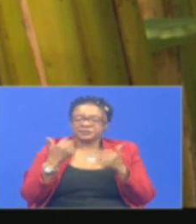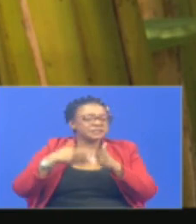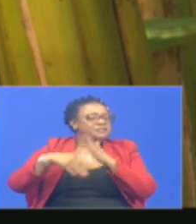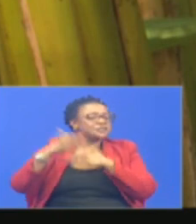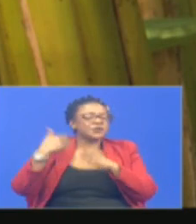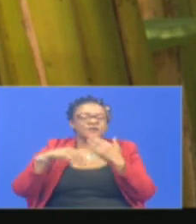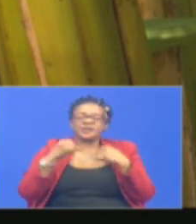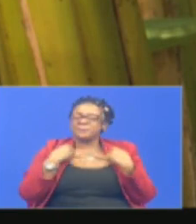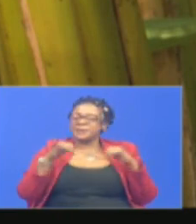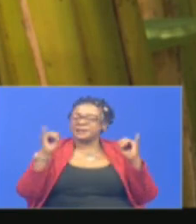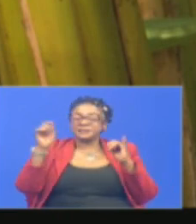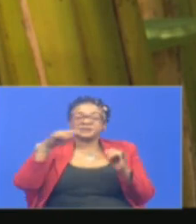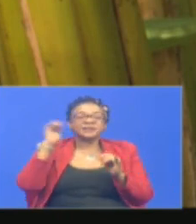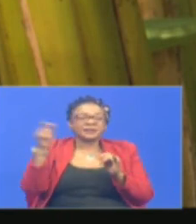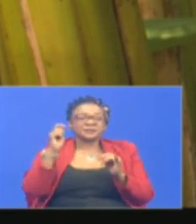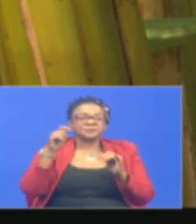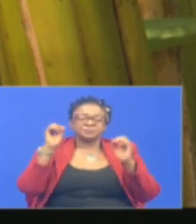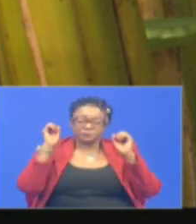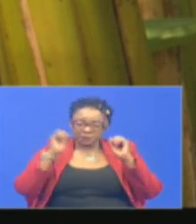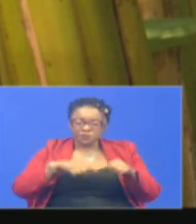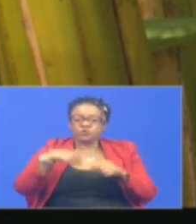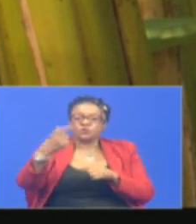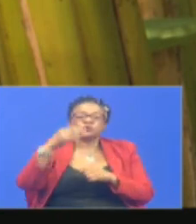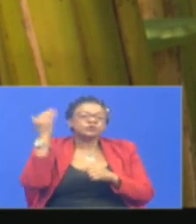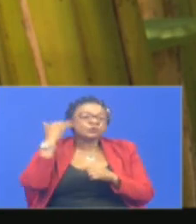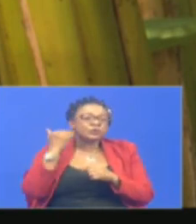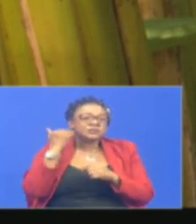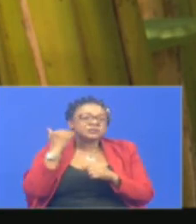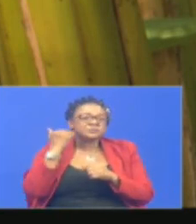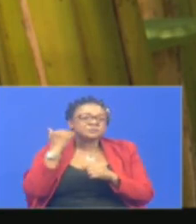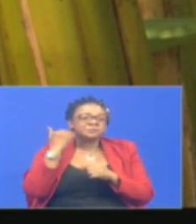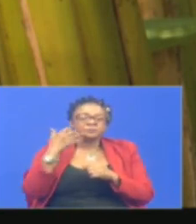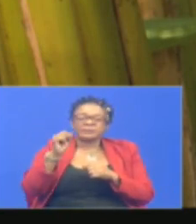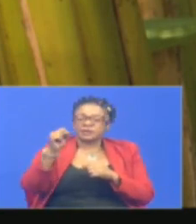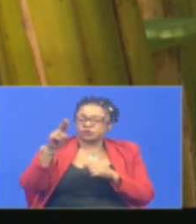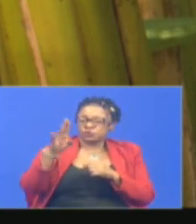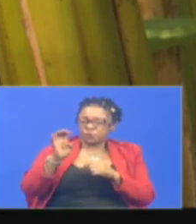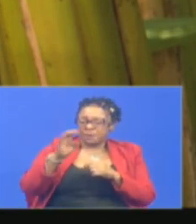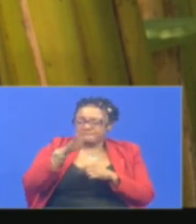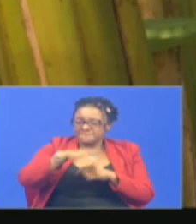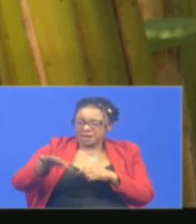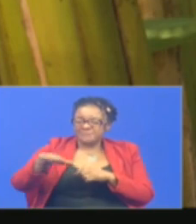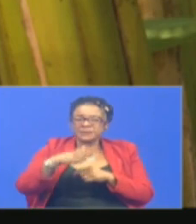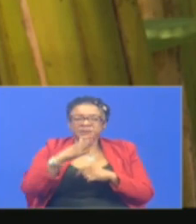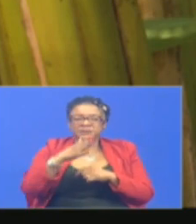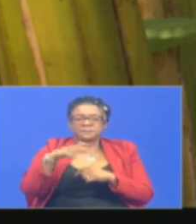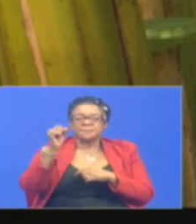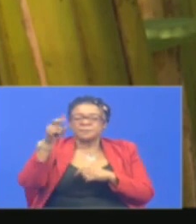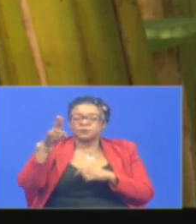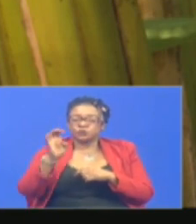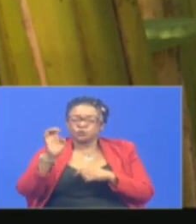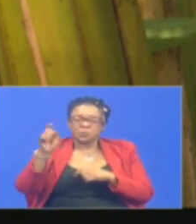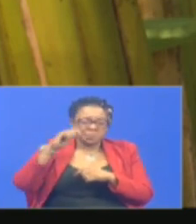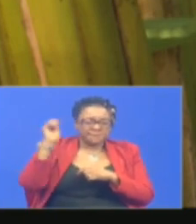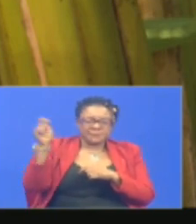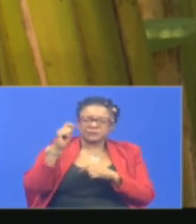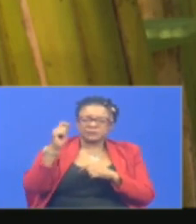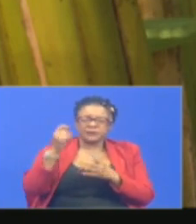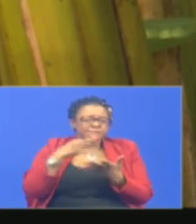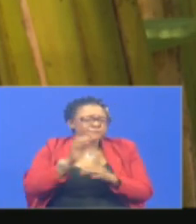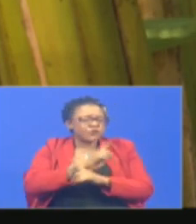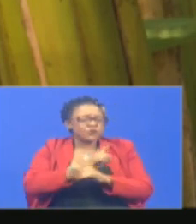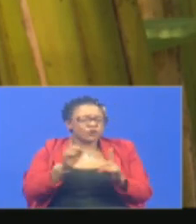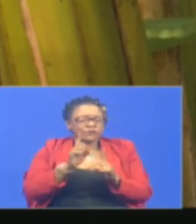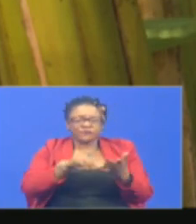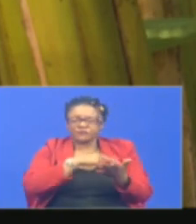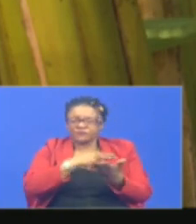Kenya can you go to court and actually sue parliament, sue the presidency for failure